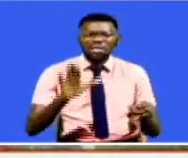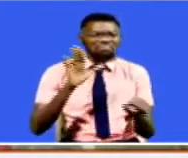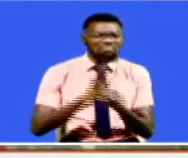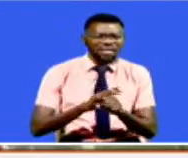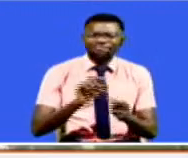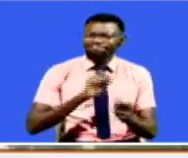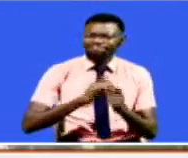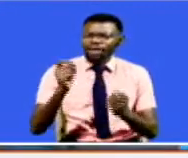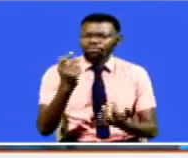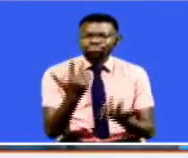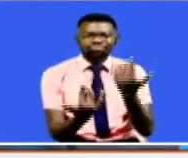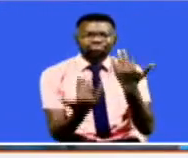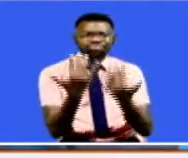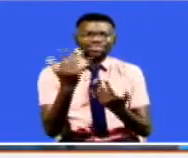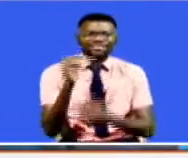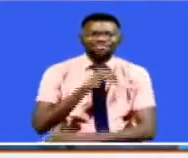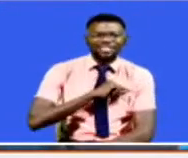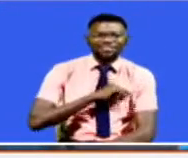were burned.